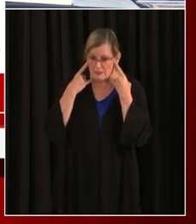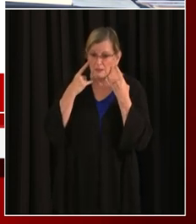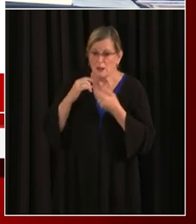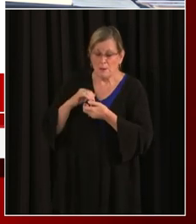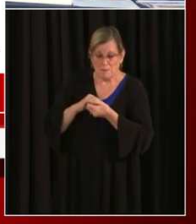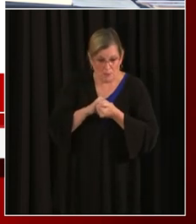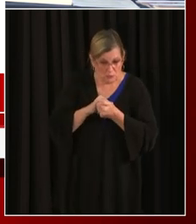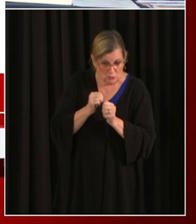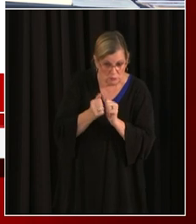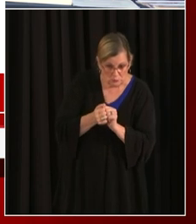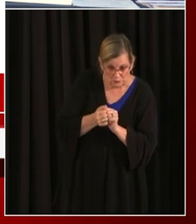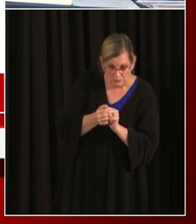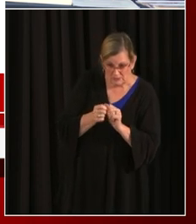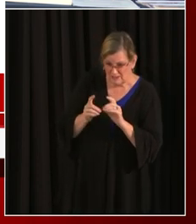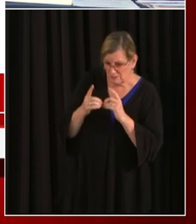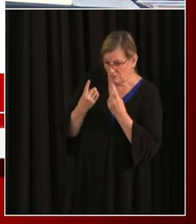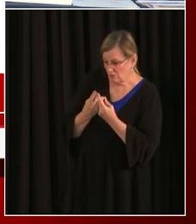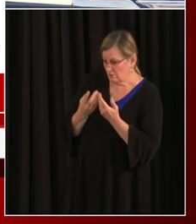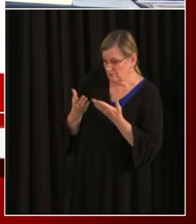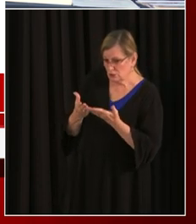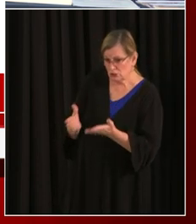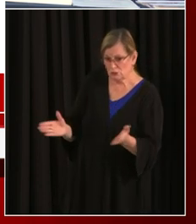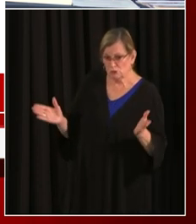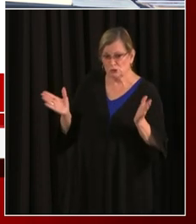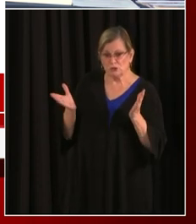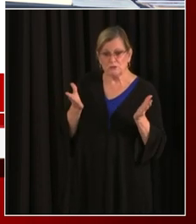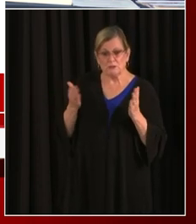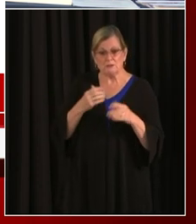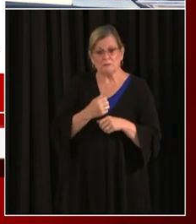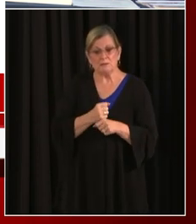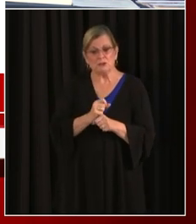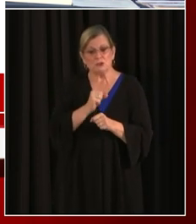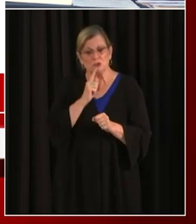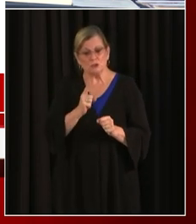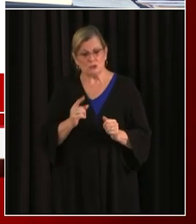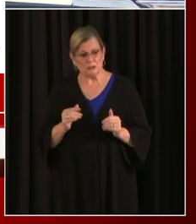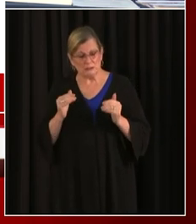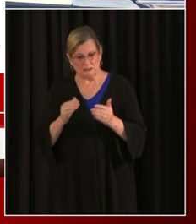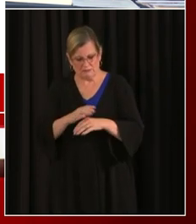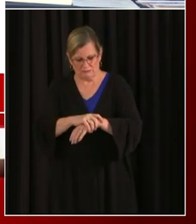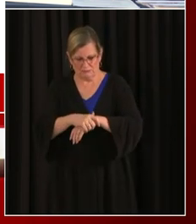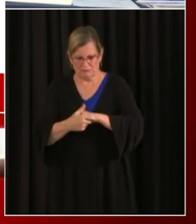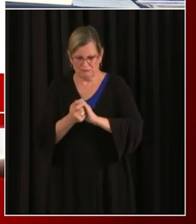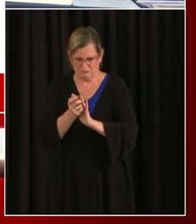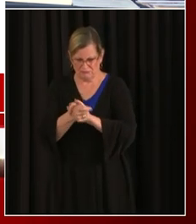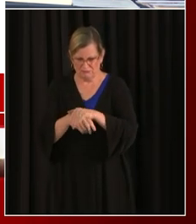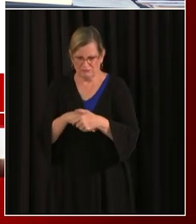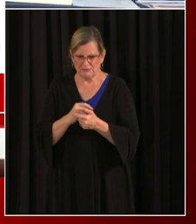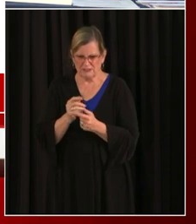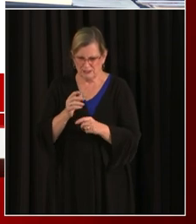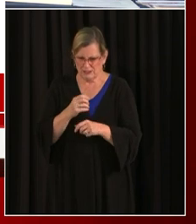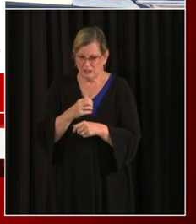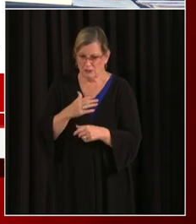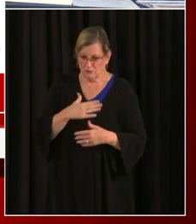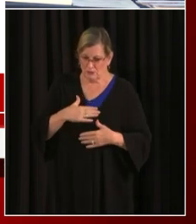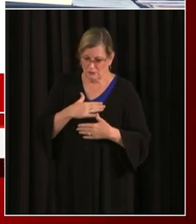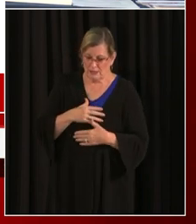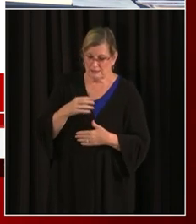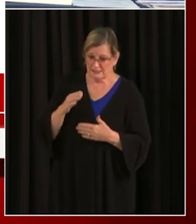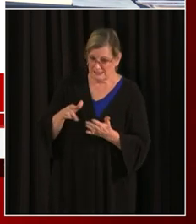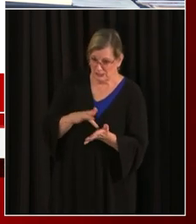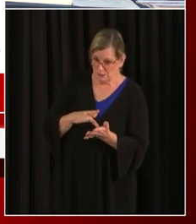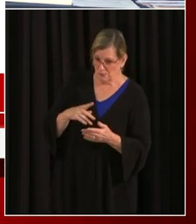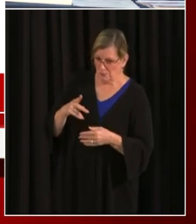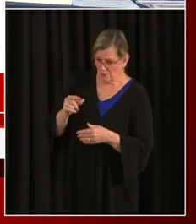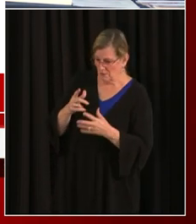the Department of General Services to ensure enhanced cleaning at recreation centers and pools. This means that high-touch